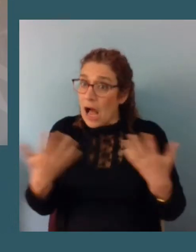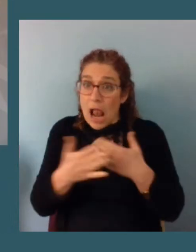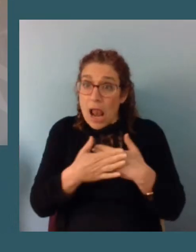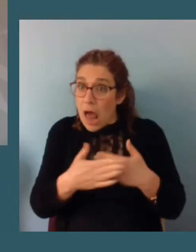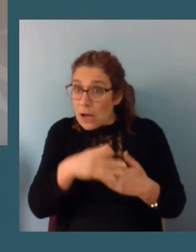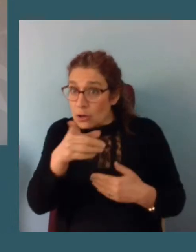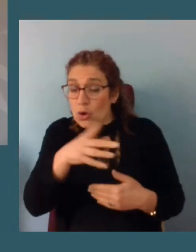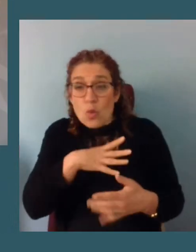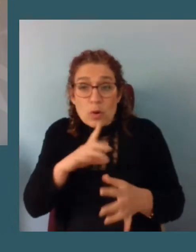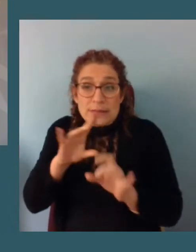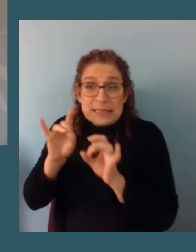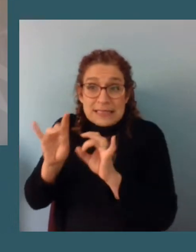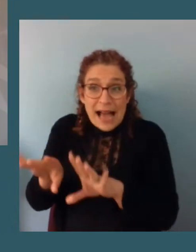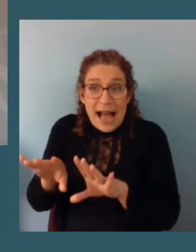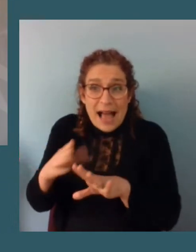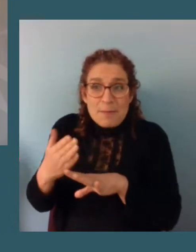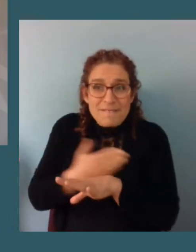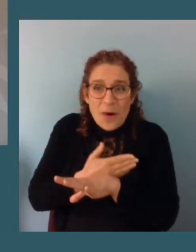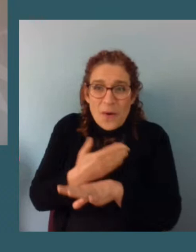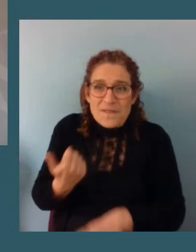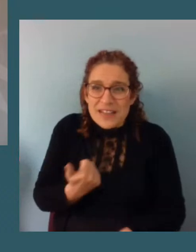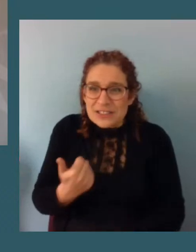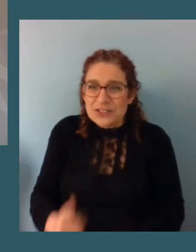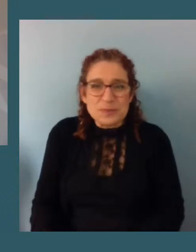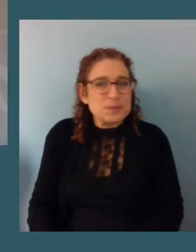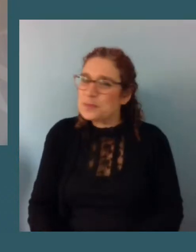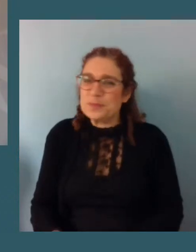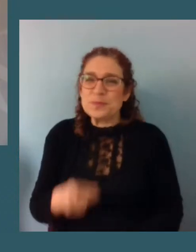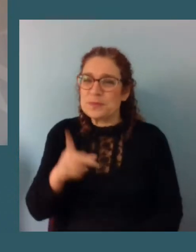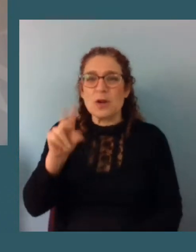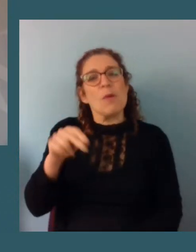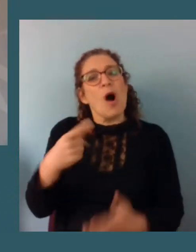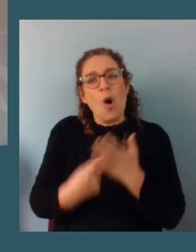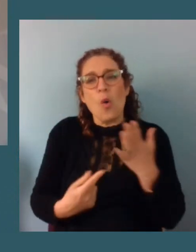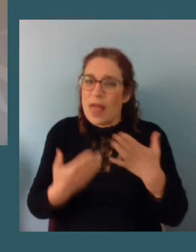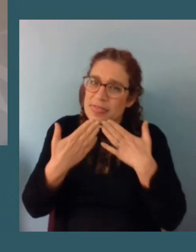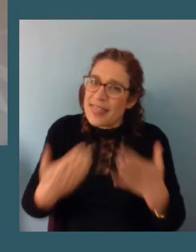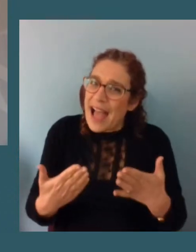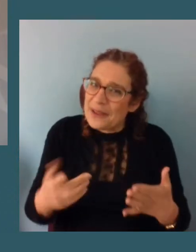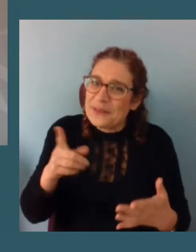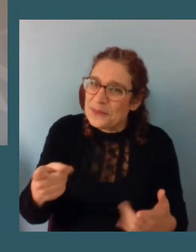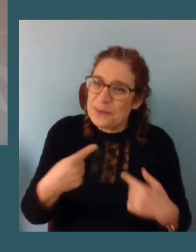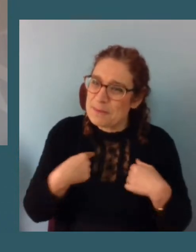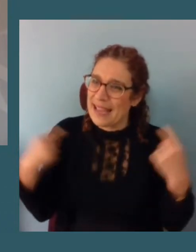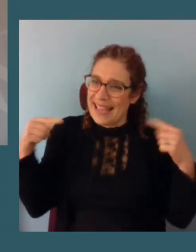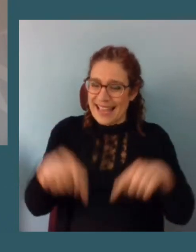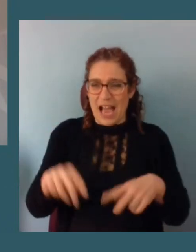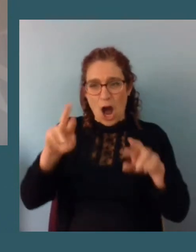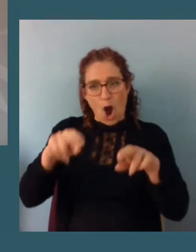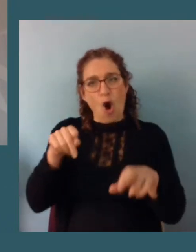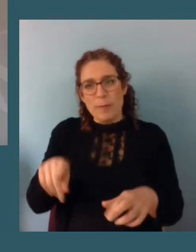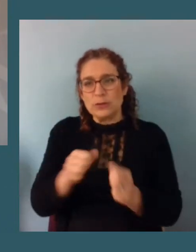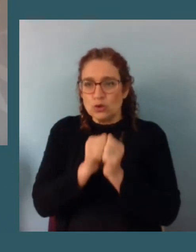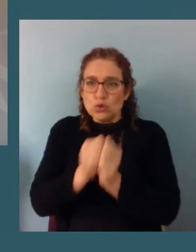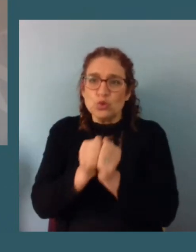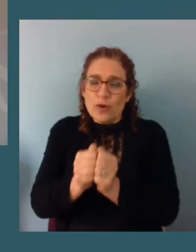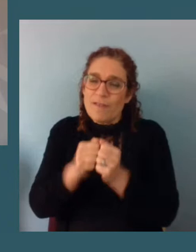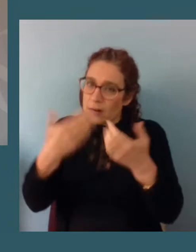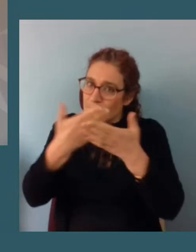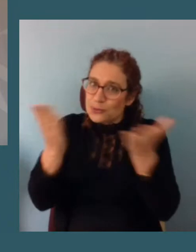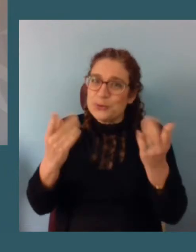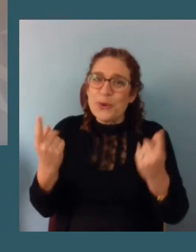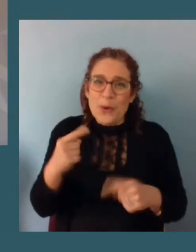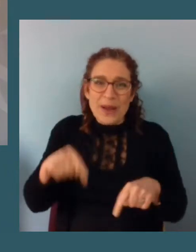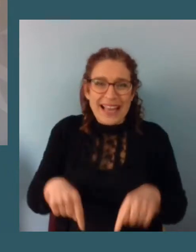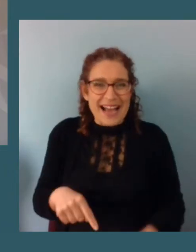before we complete today? No, I don't think so. Just again, thank you for having me, and I hope the session's been useful to everyone listening.